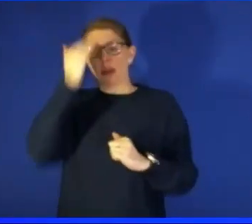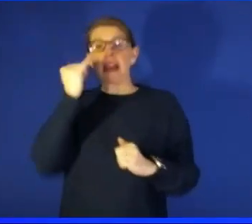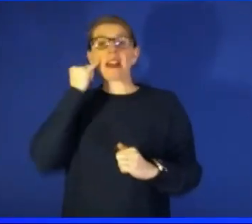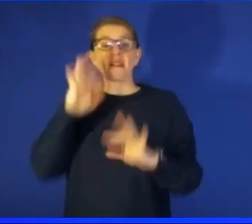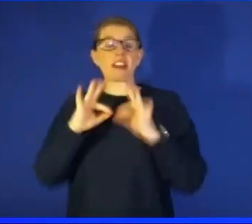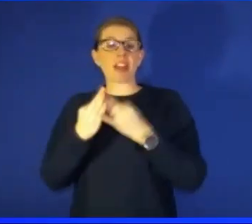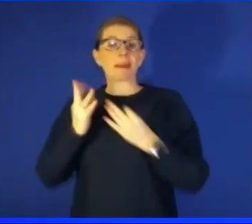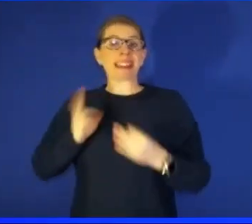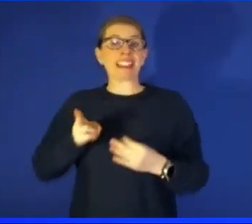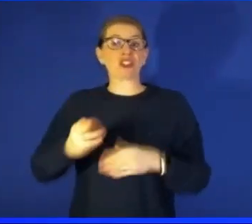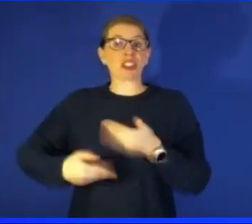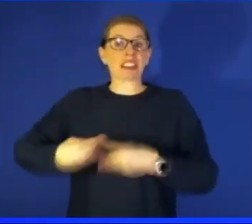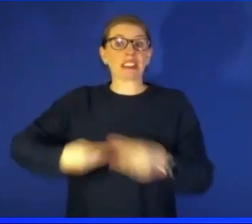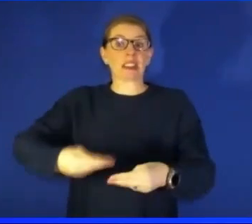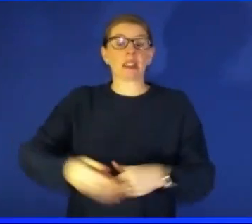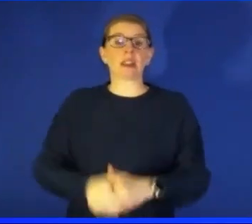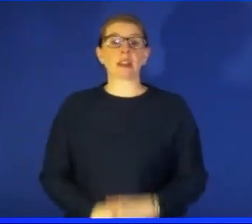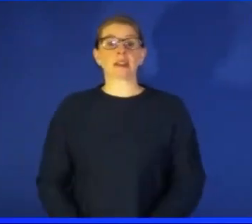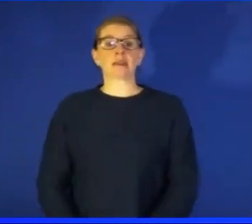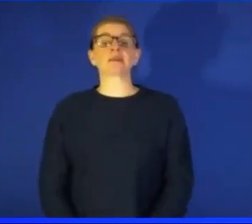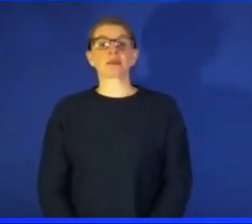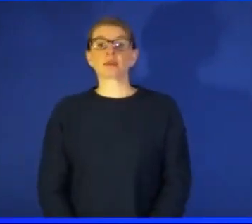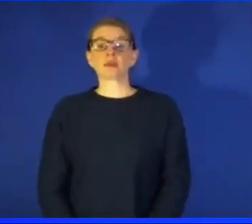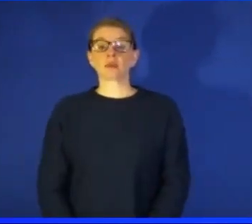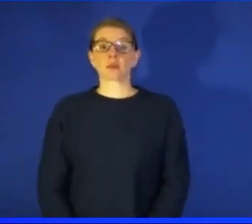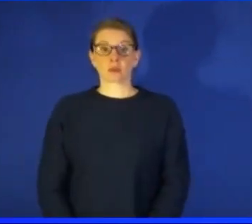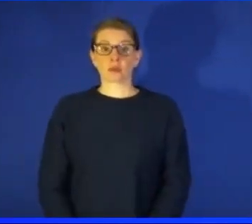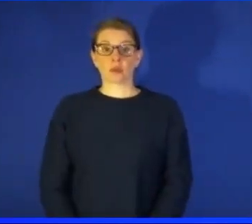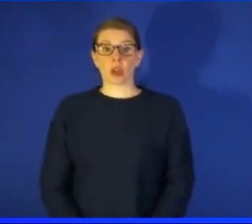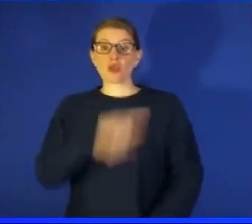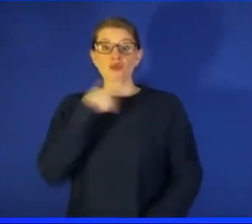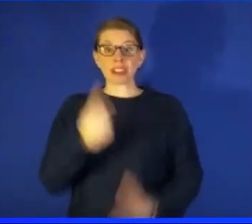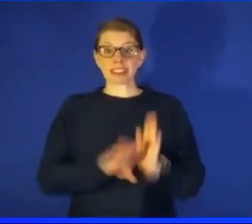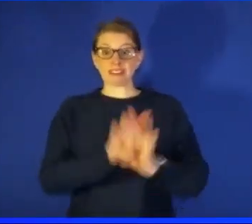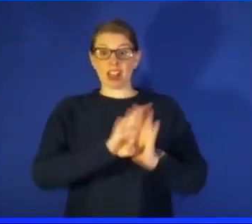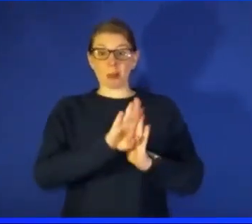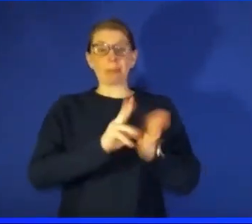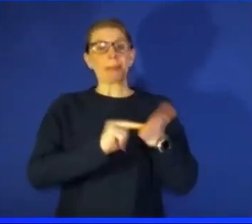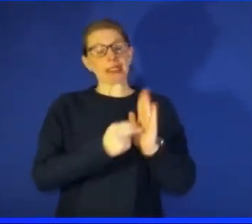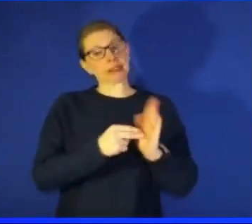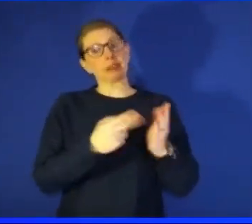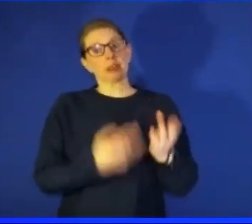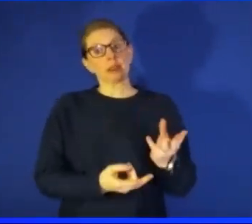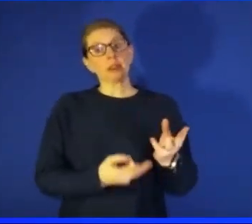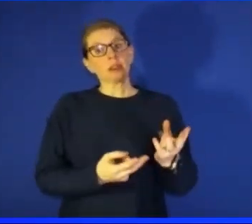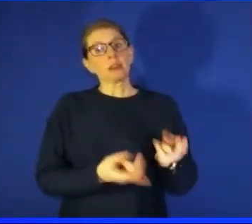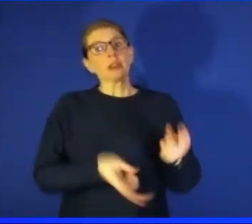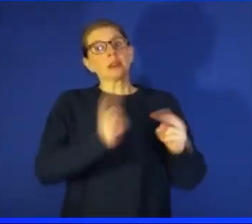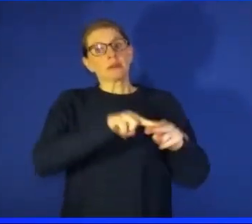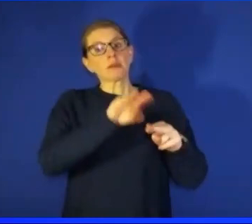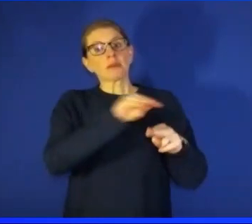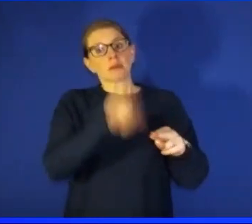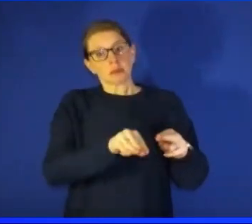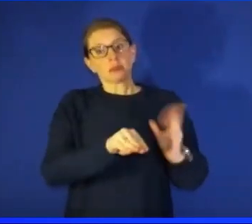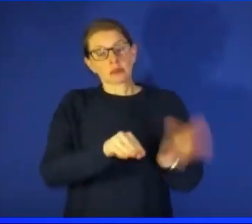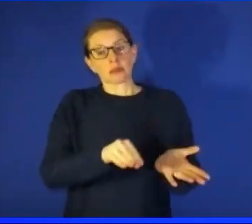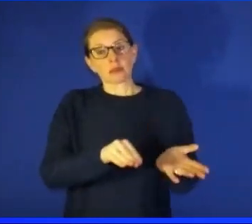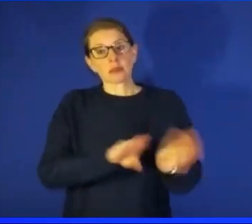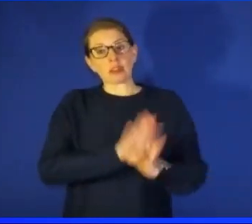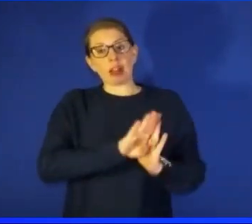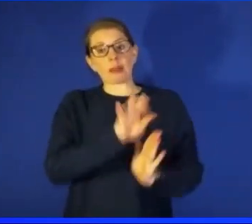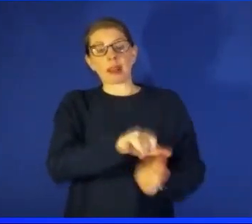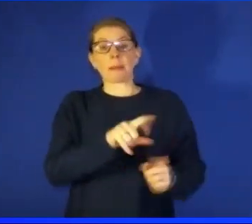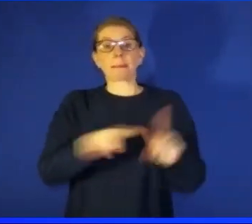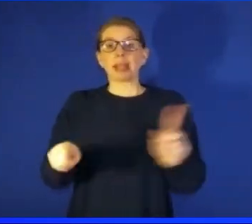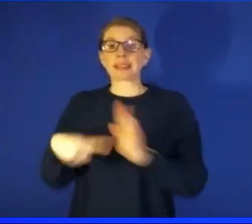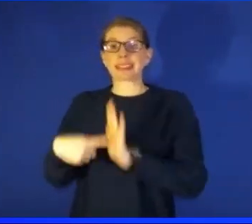your risk of it developing it is significantly higher. Okay. But the signs of diabetes,